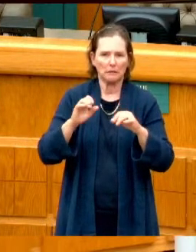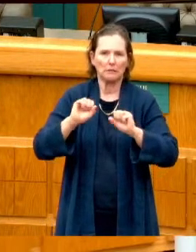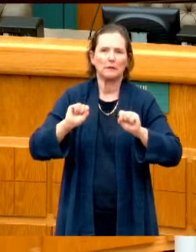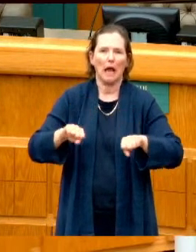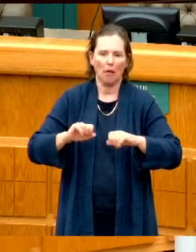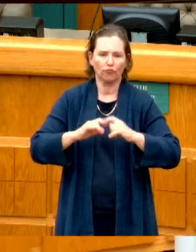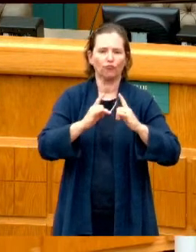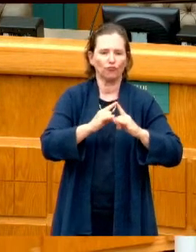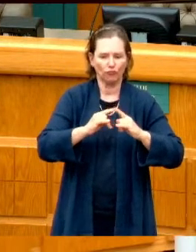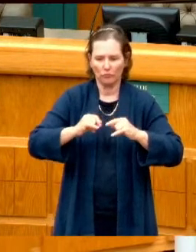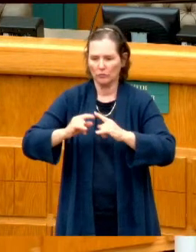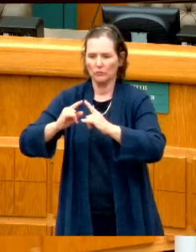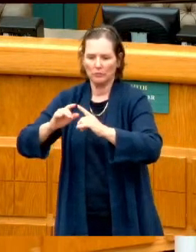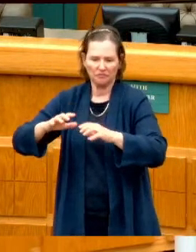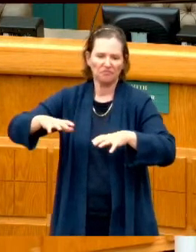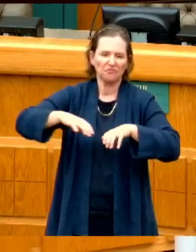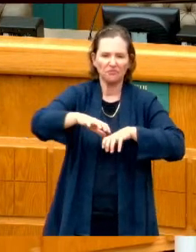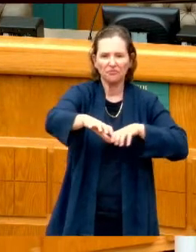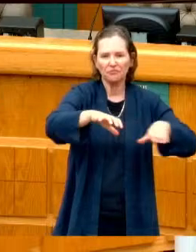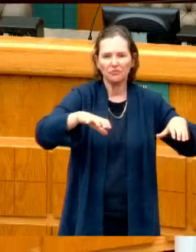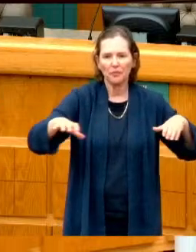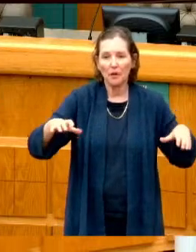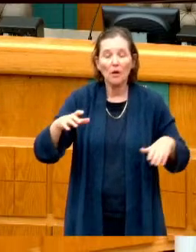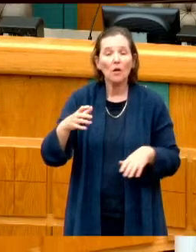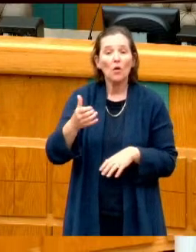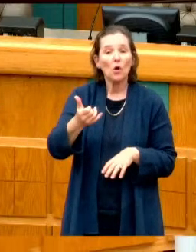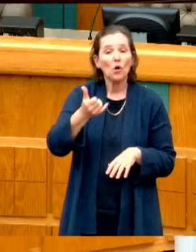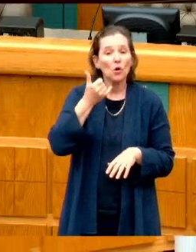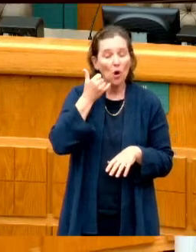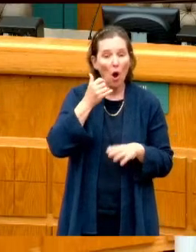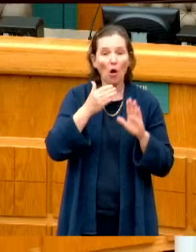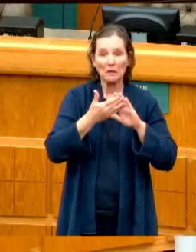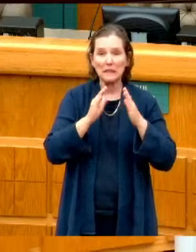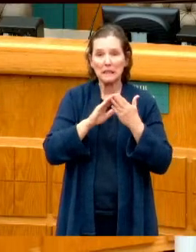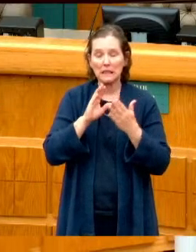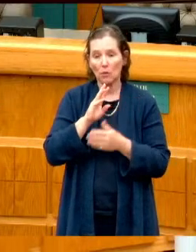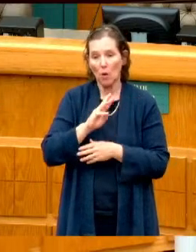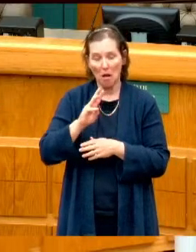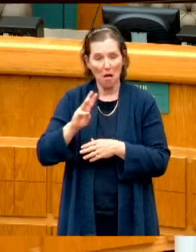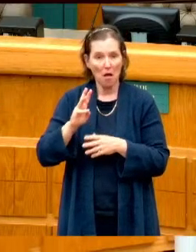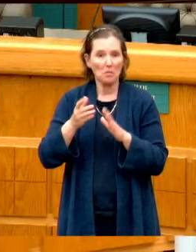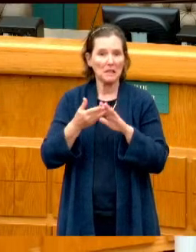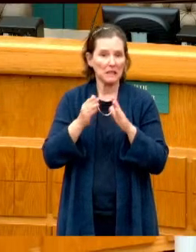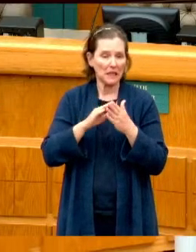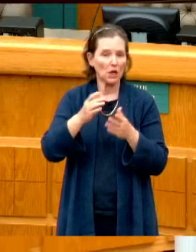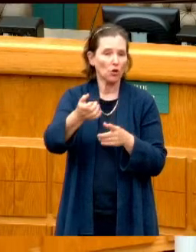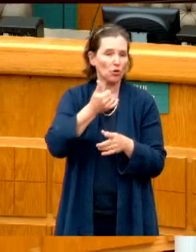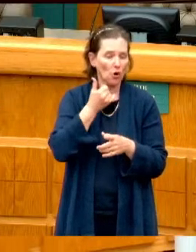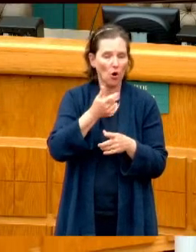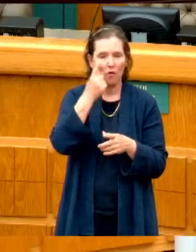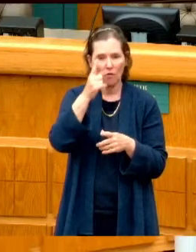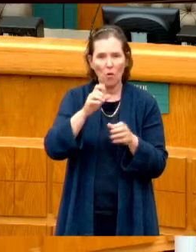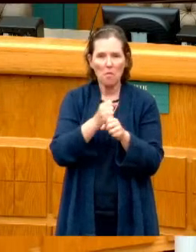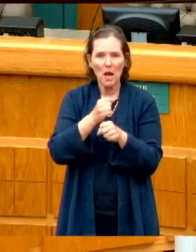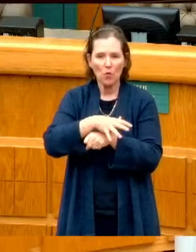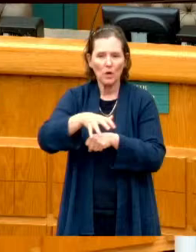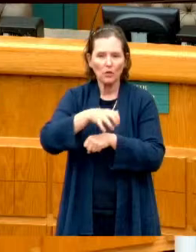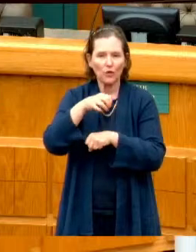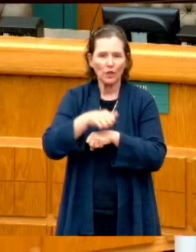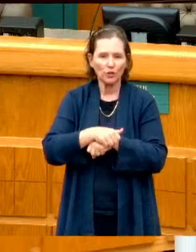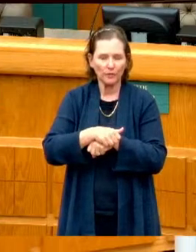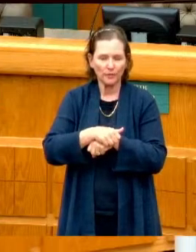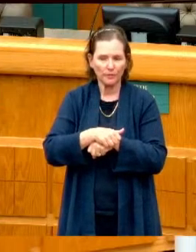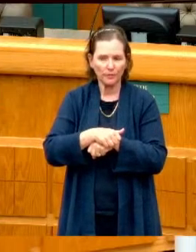361-826-PLAY or 7529, or visit the city's website. The city will also be hosting a curbside